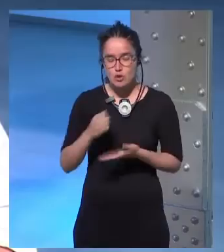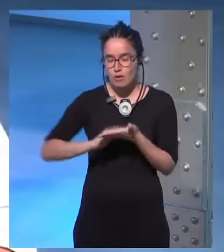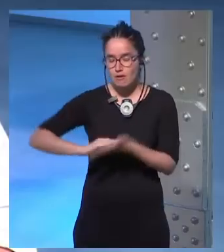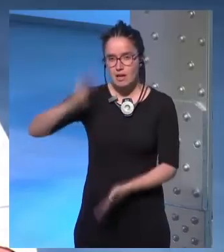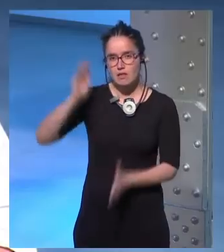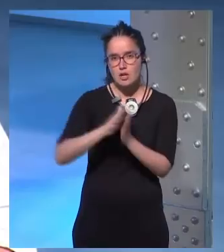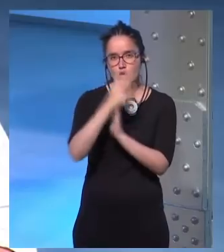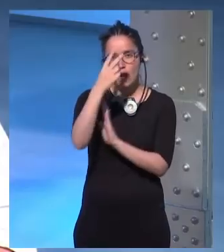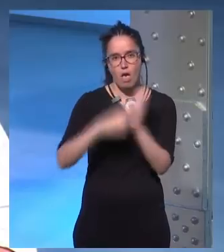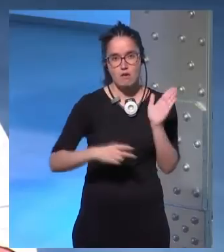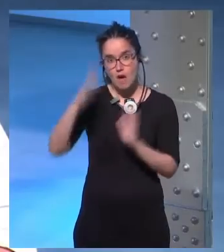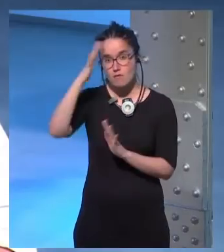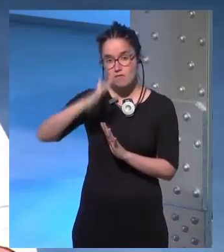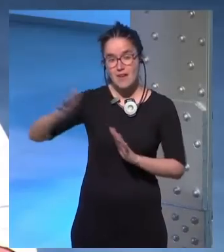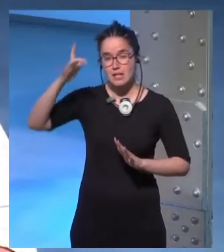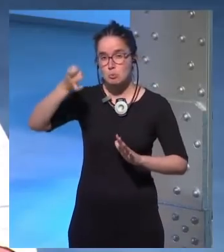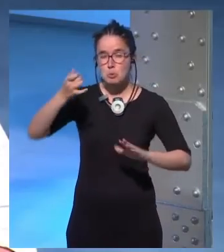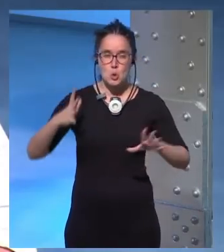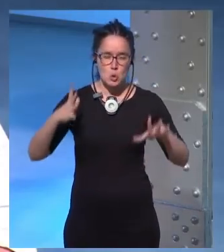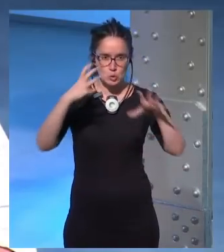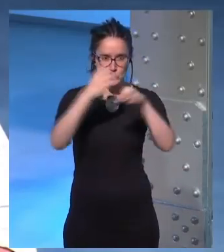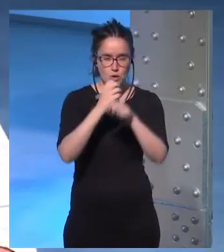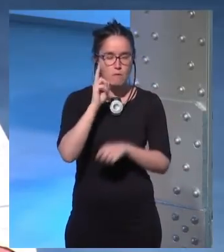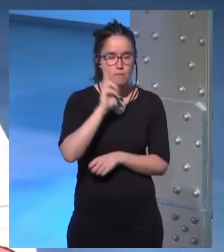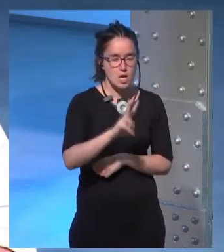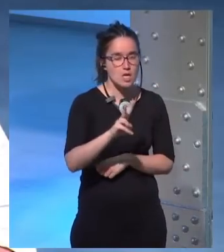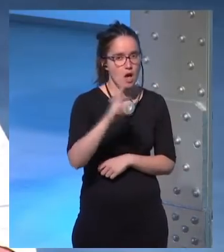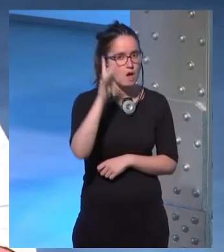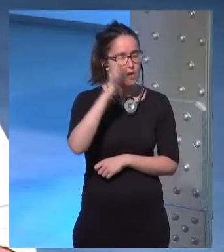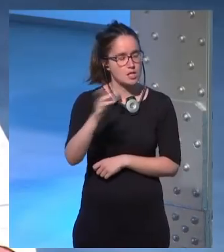futures, where I do want to show people like